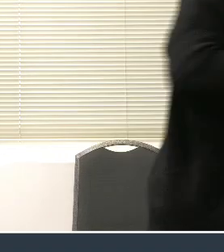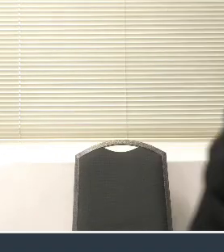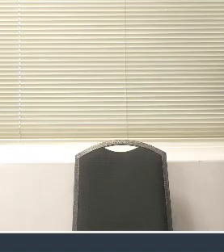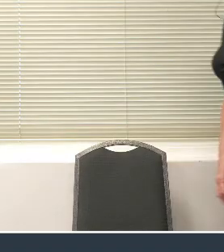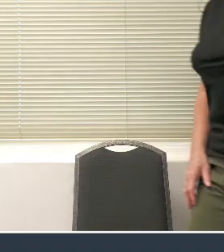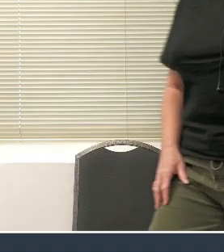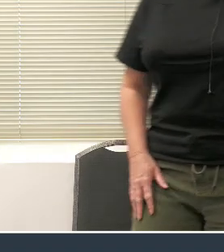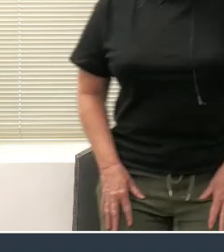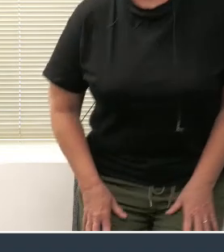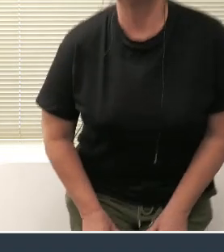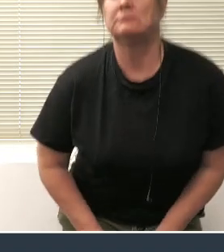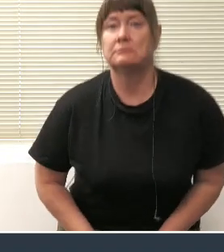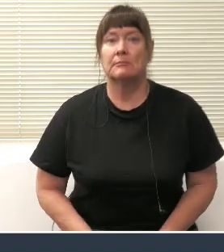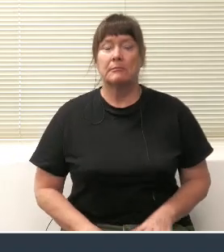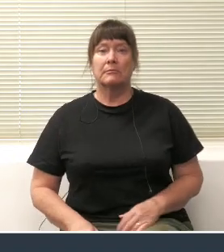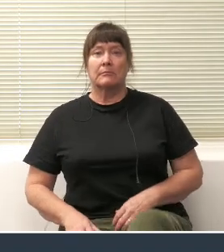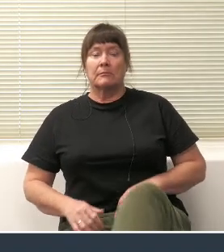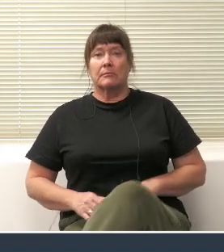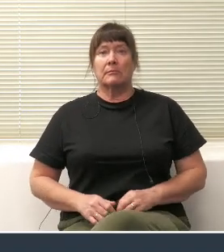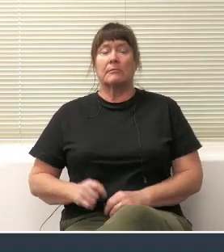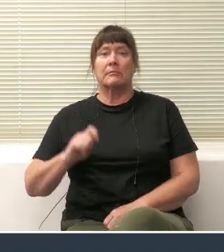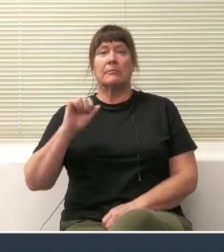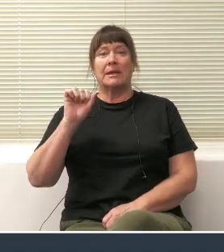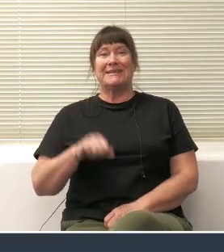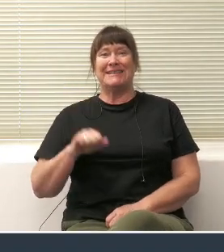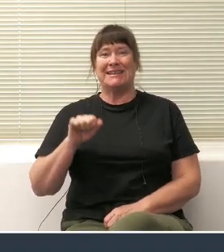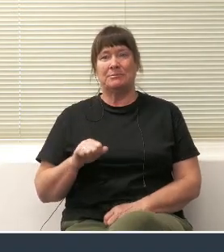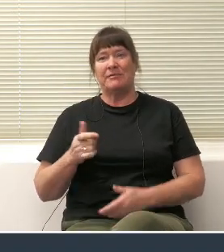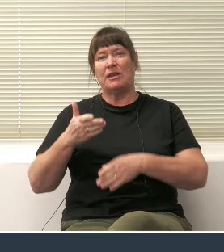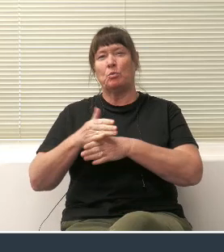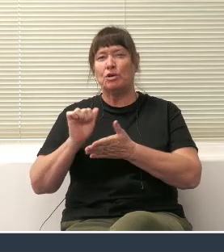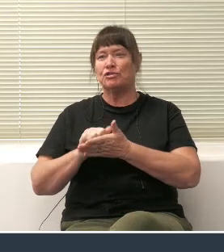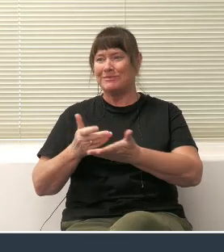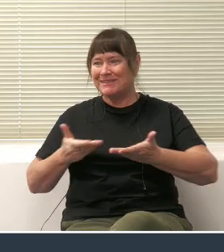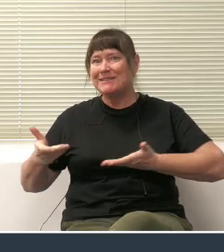through earlier decisions is this is a bit of a tricky